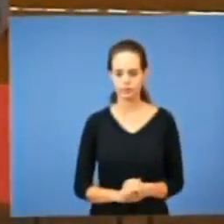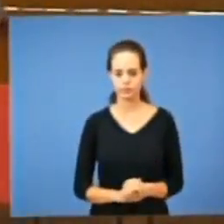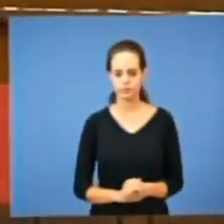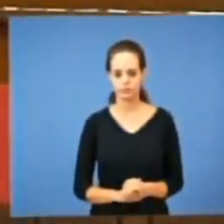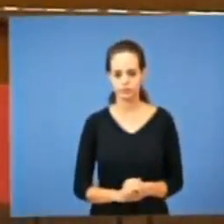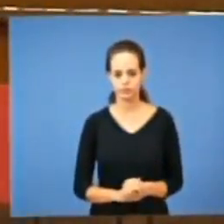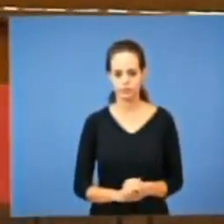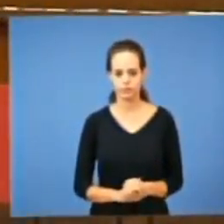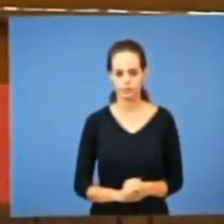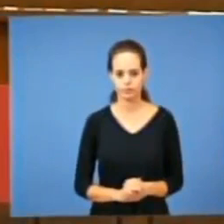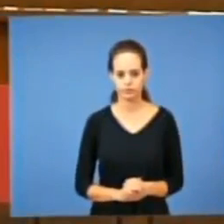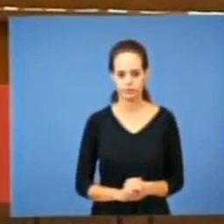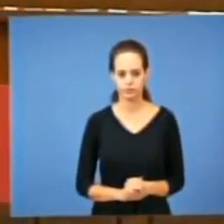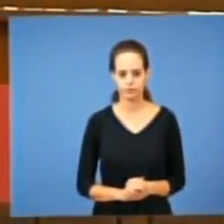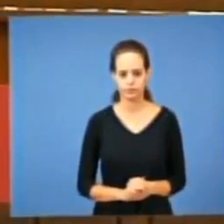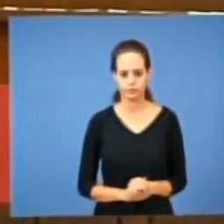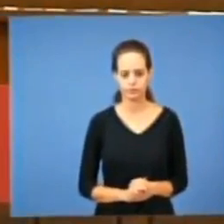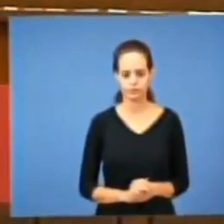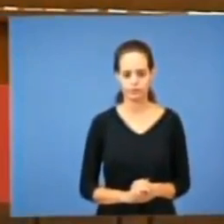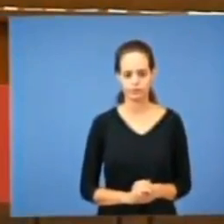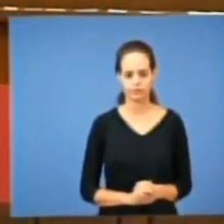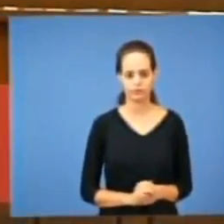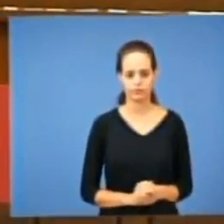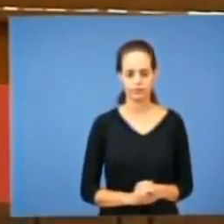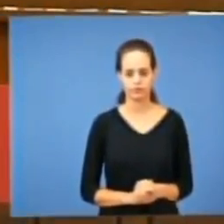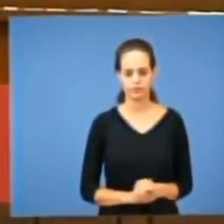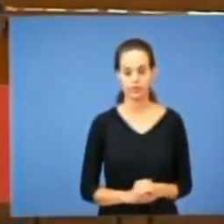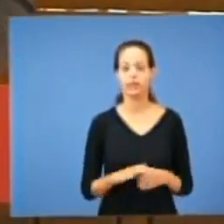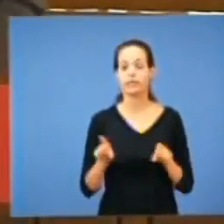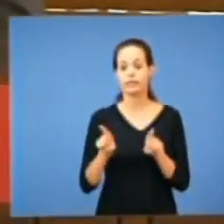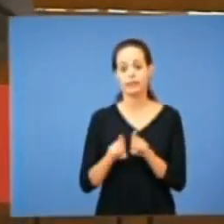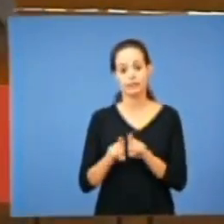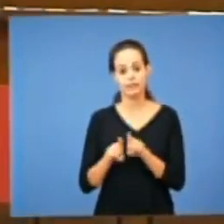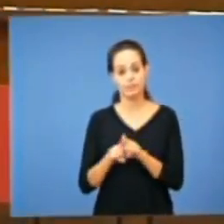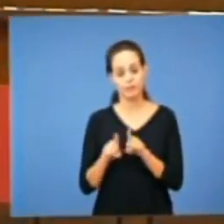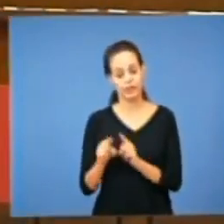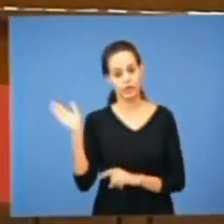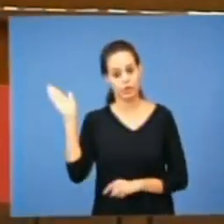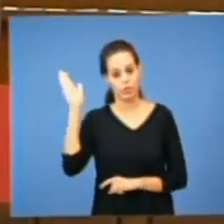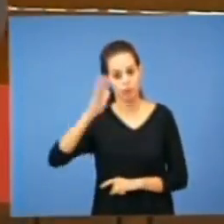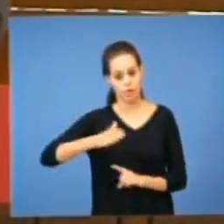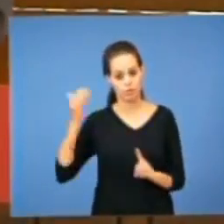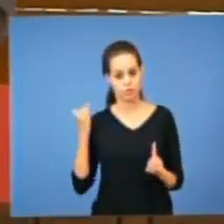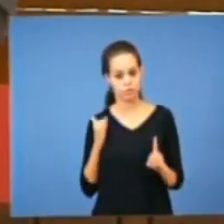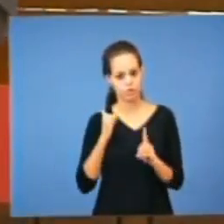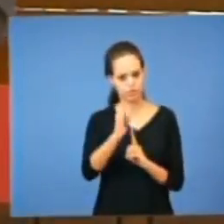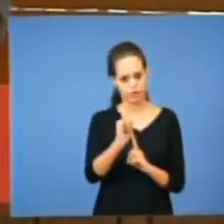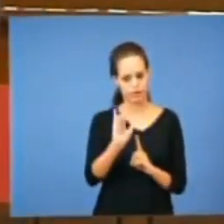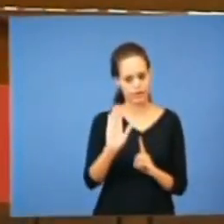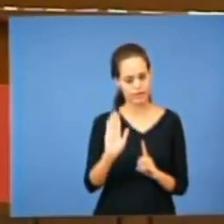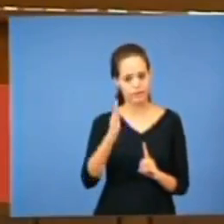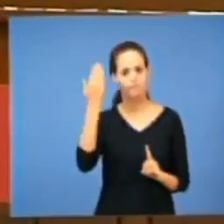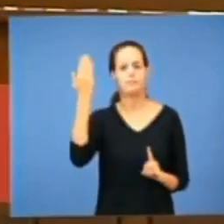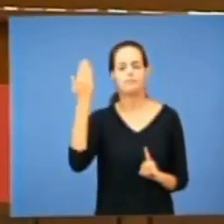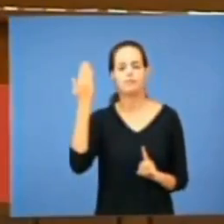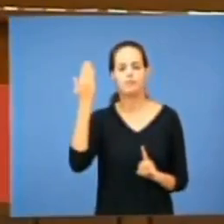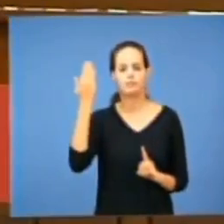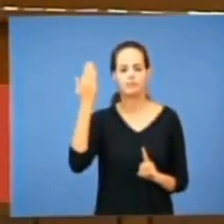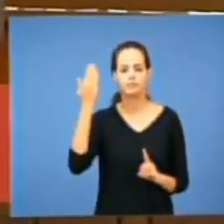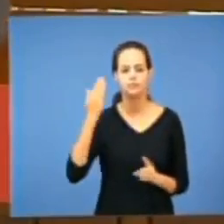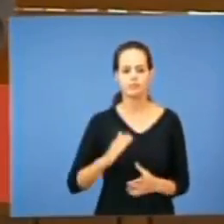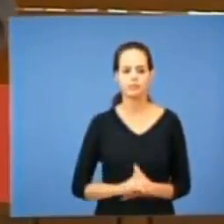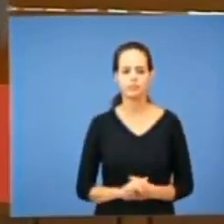the text and read later at home. So it's referring to the Antichrist. Why is that? It's interesting. There are